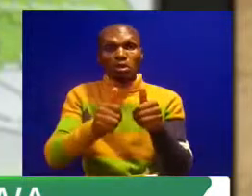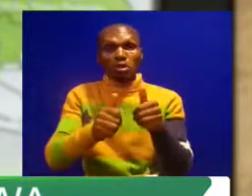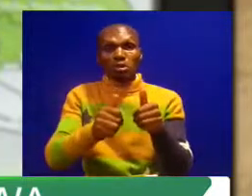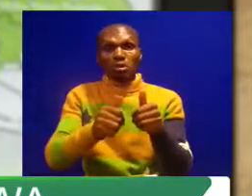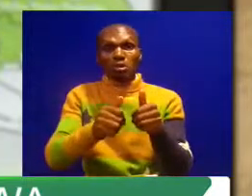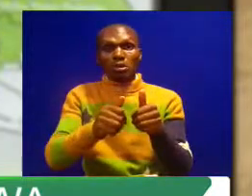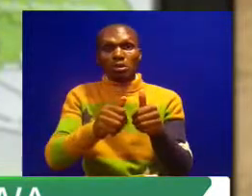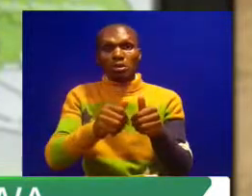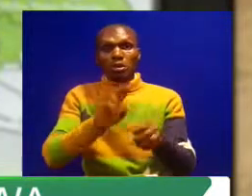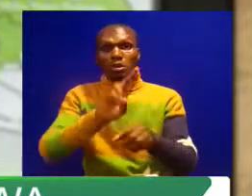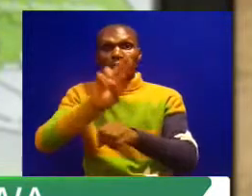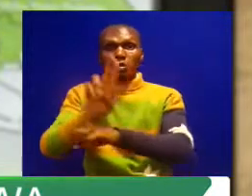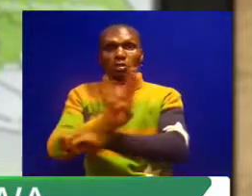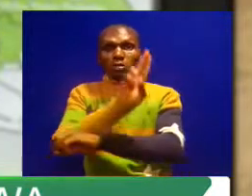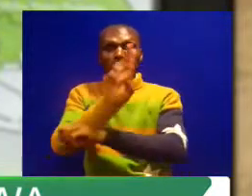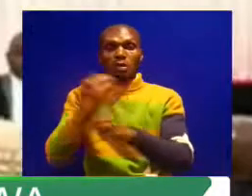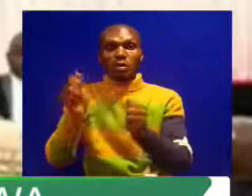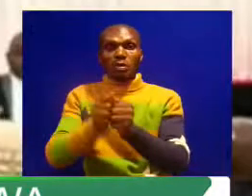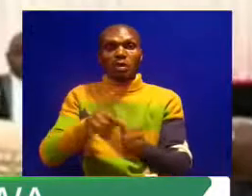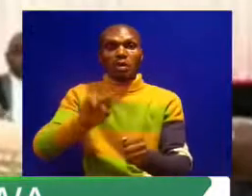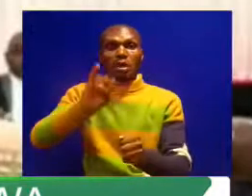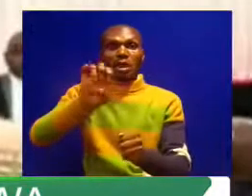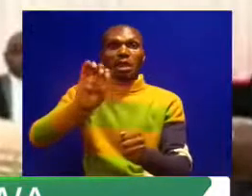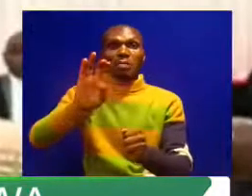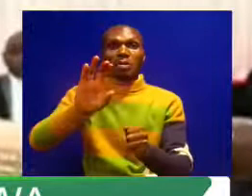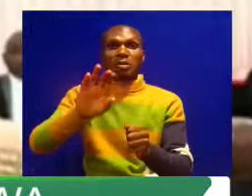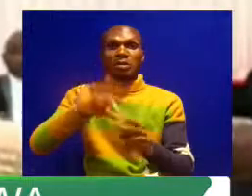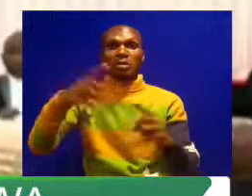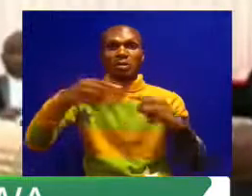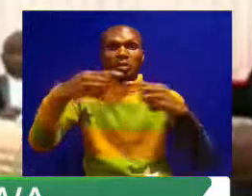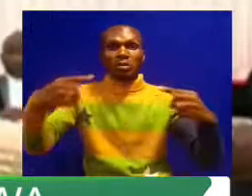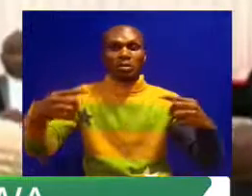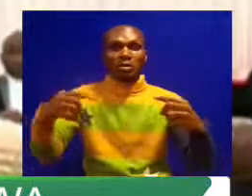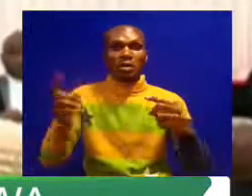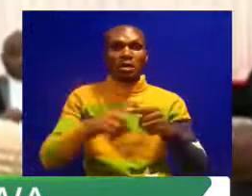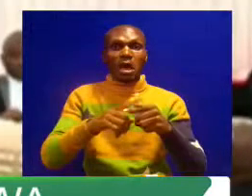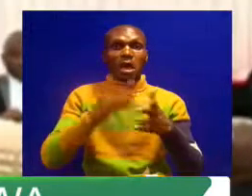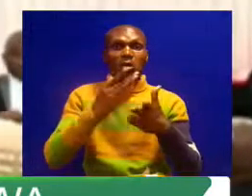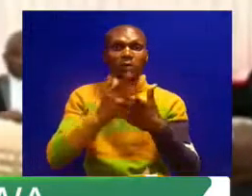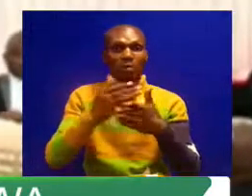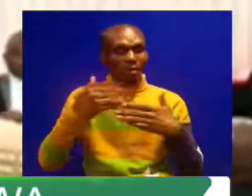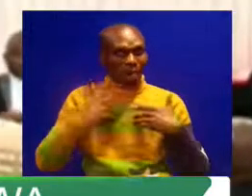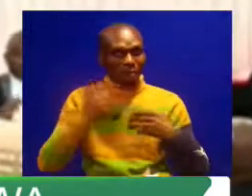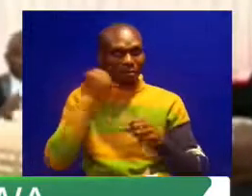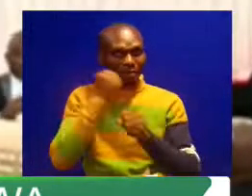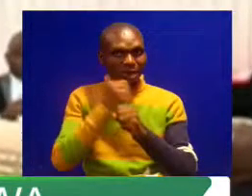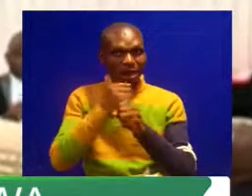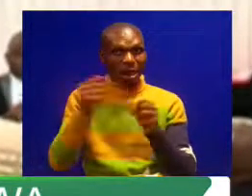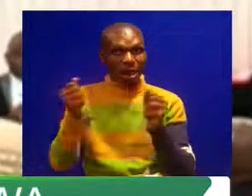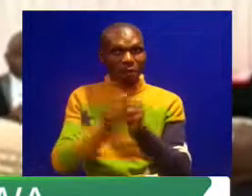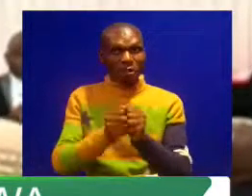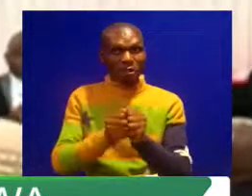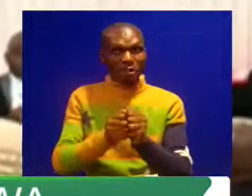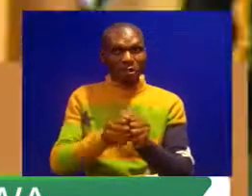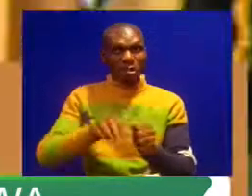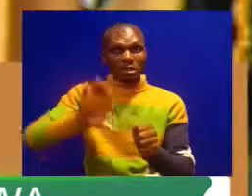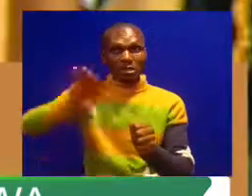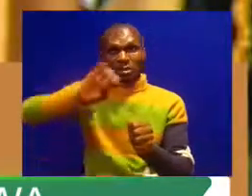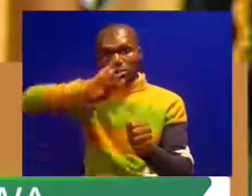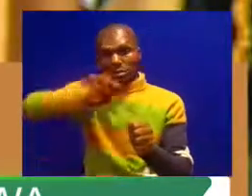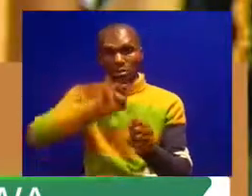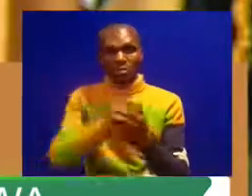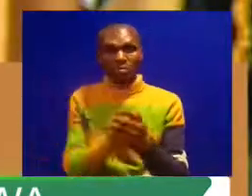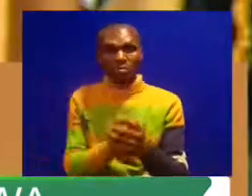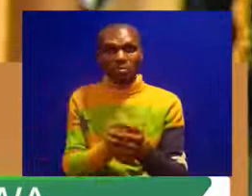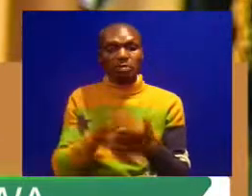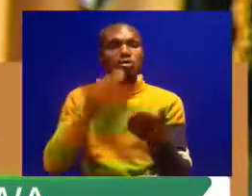IEBC iyo yale kwamererwa nense moyo baswali nigo ya ikiranete kurengana na Koome. Yes, it